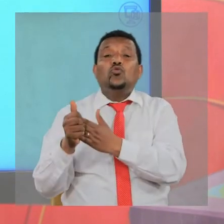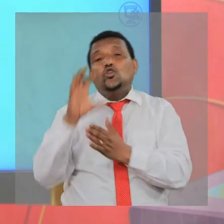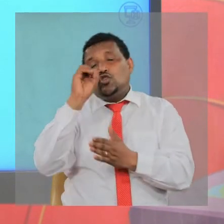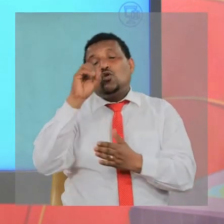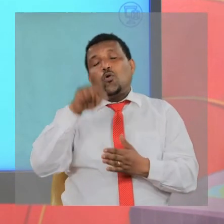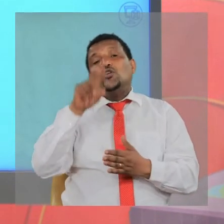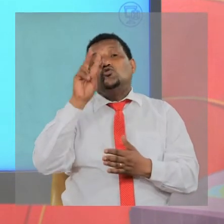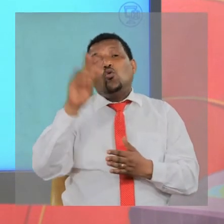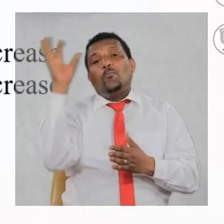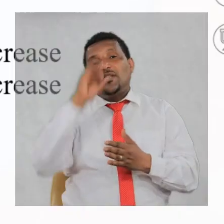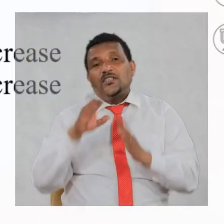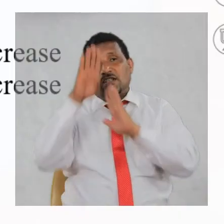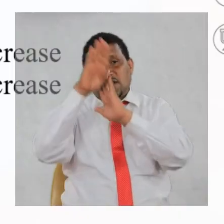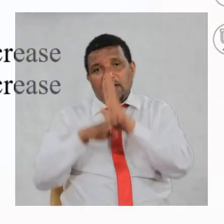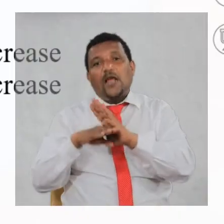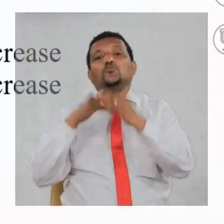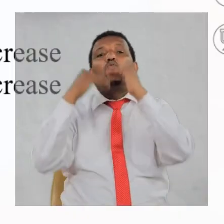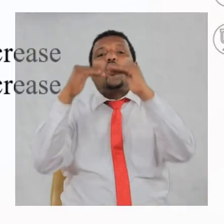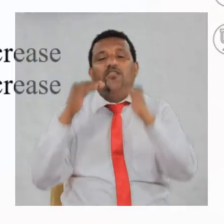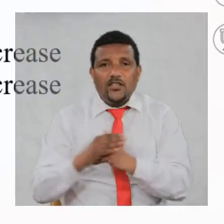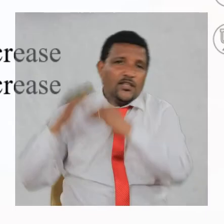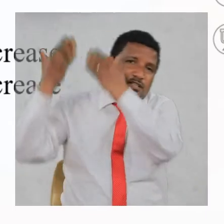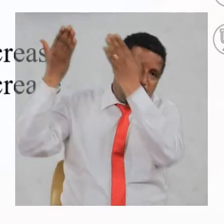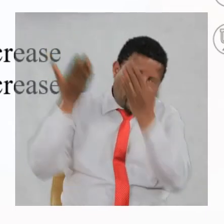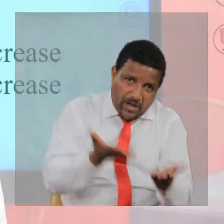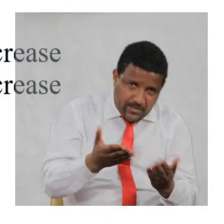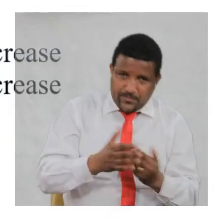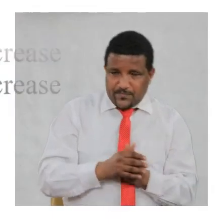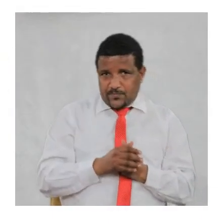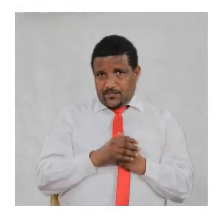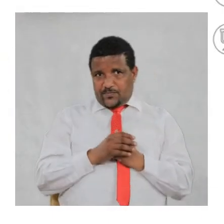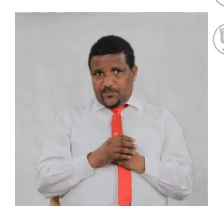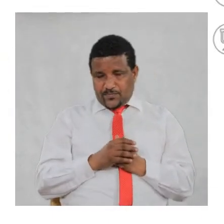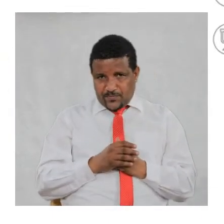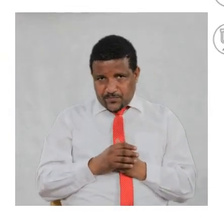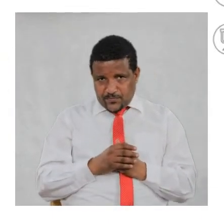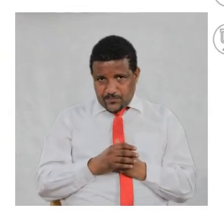a 0.2% decline in quantity supplied.